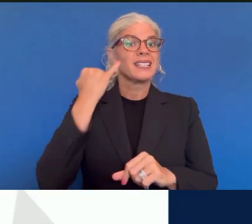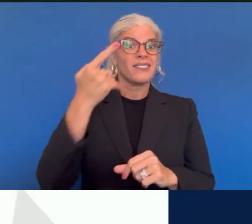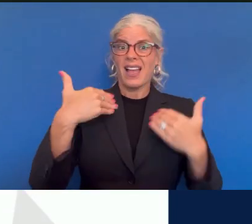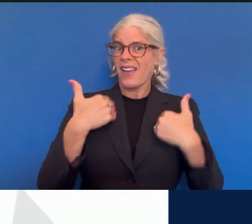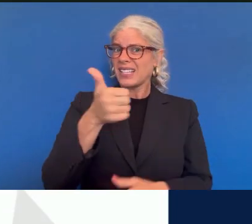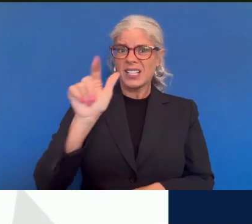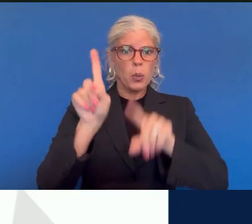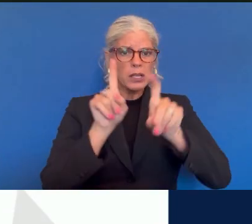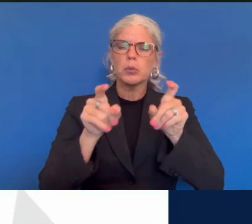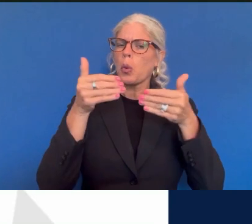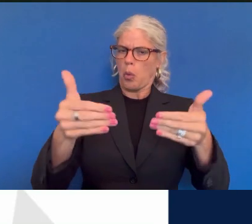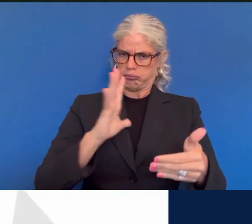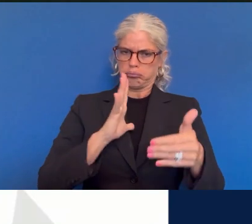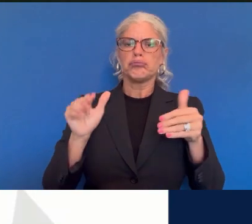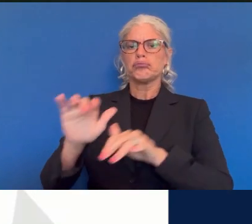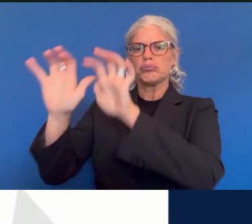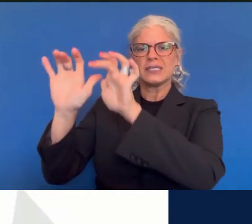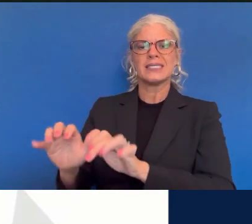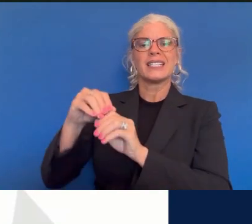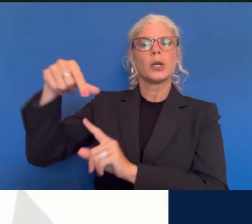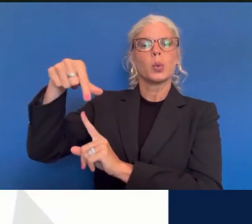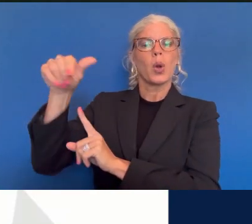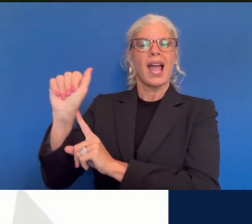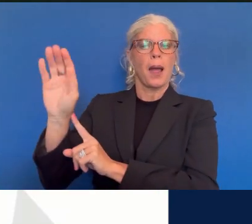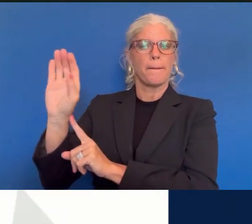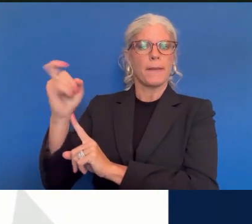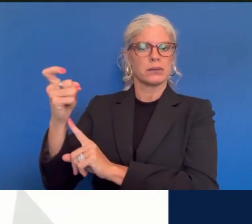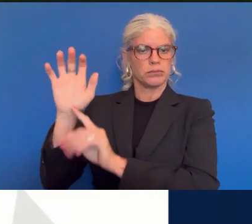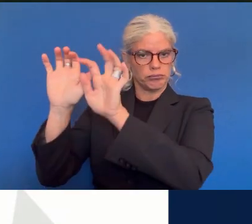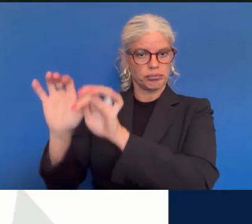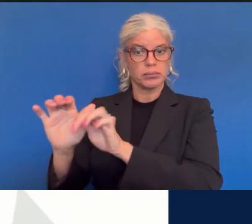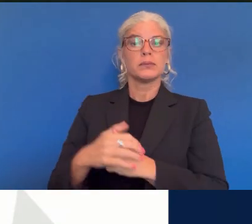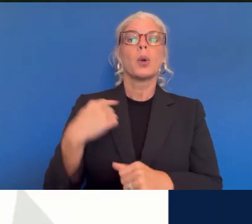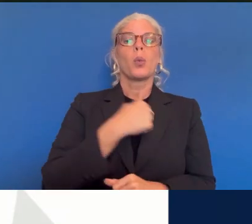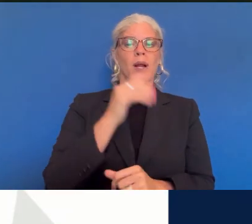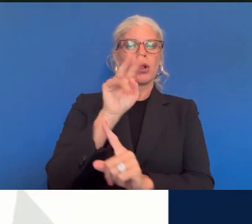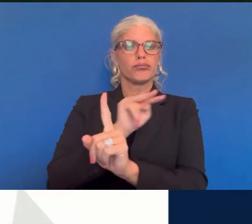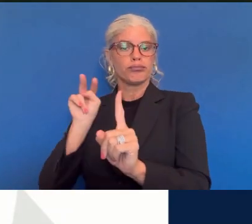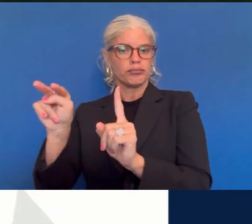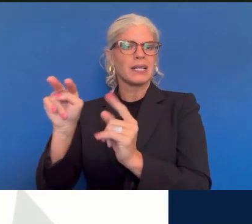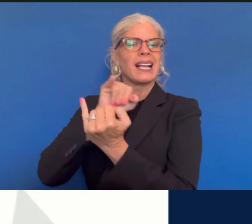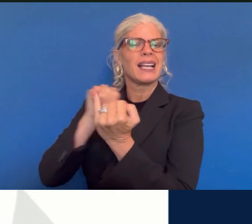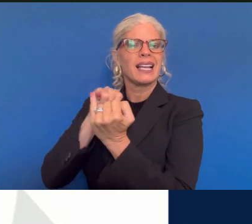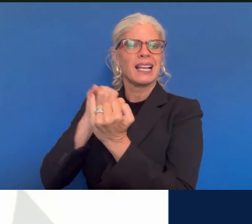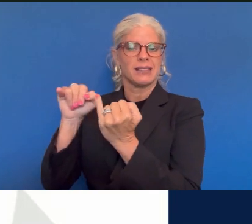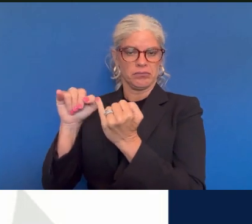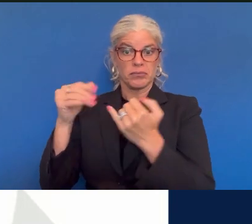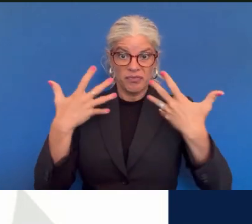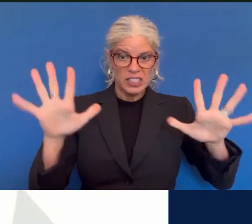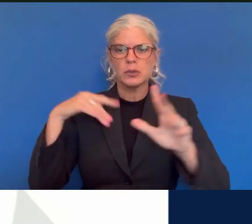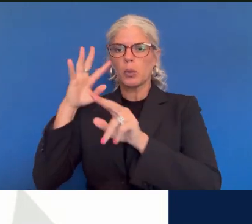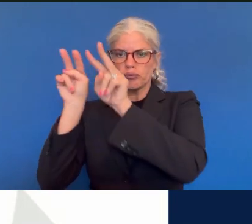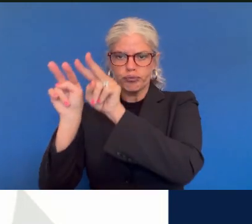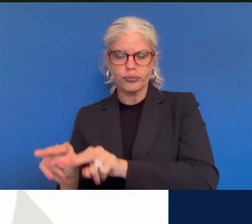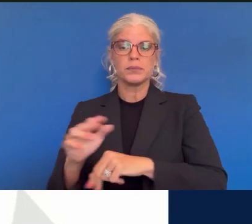we will get to those again towards the end of our time together. So now I'd like to turn